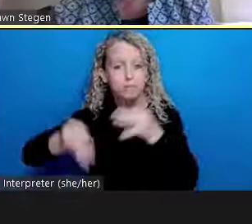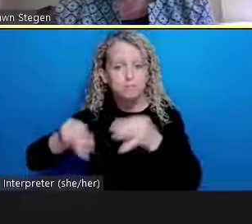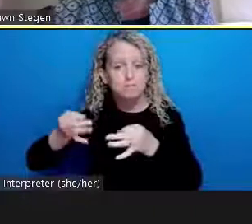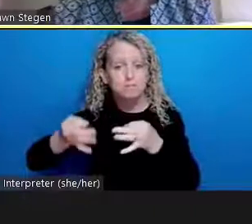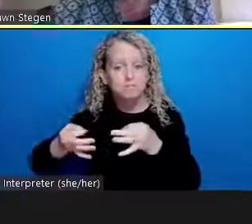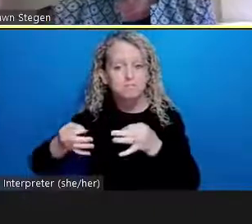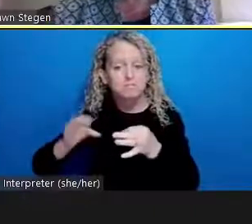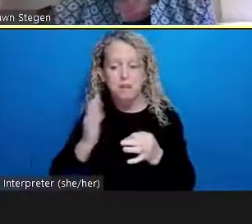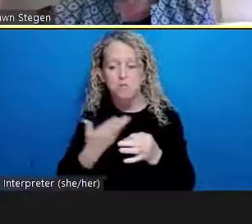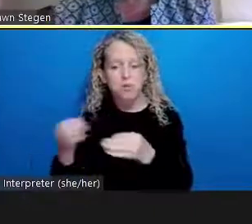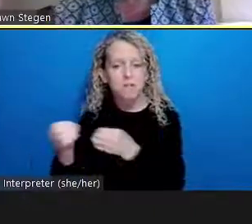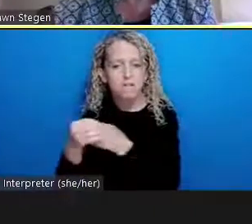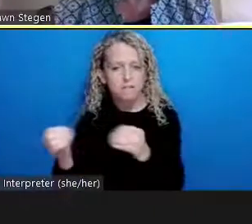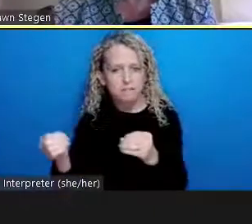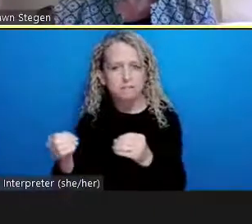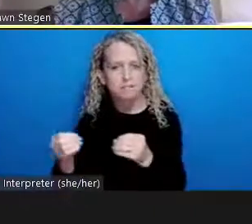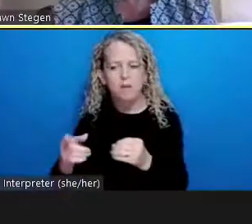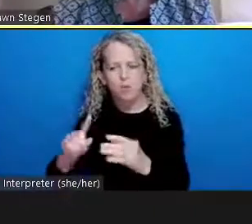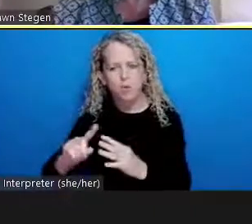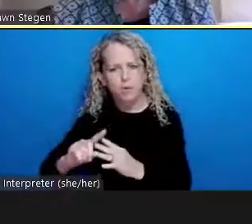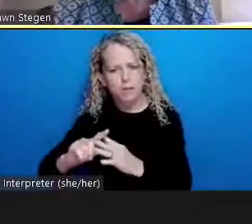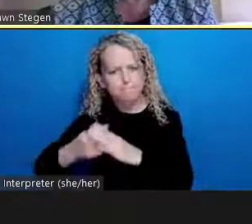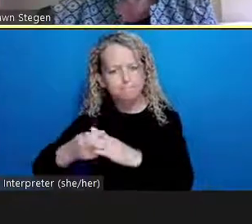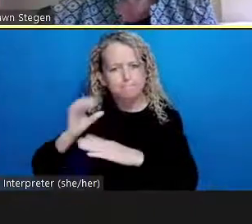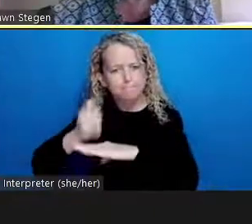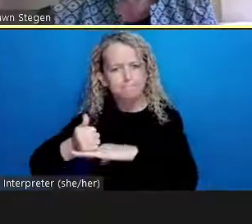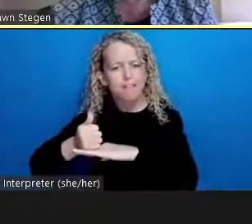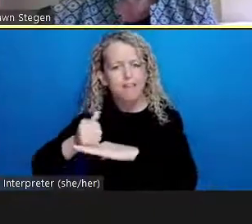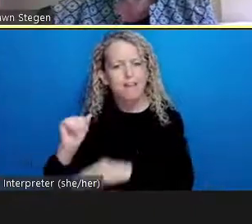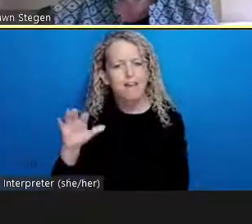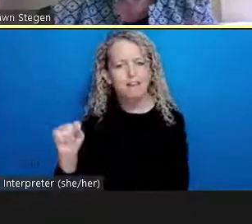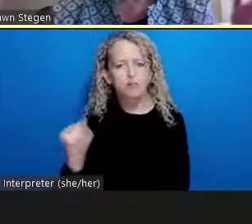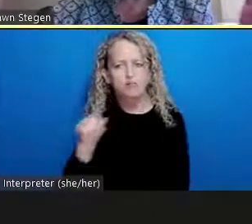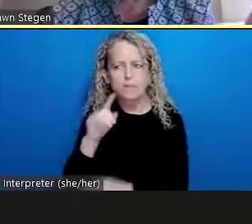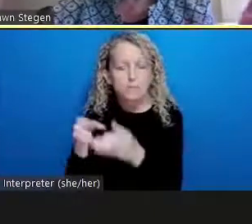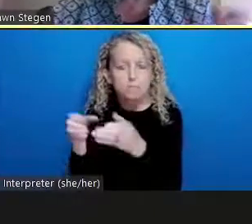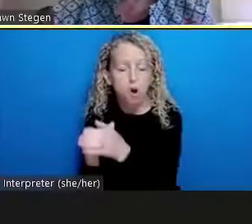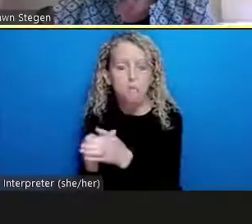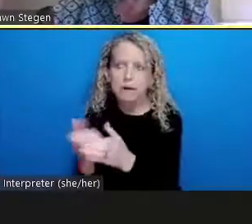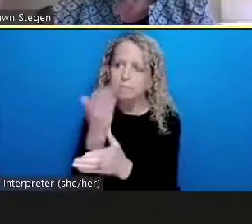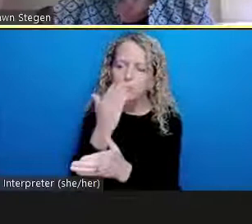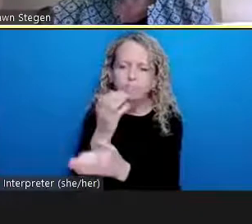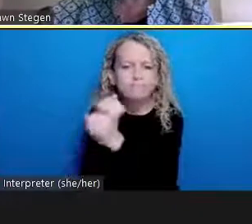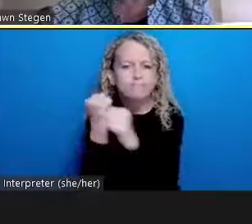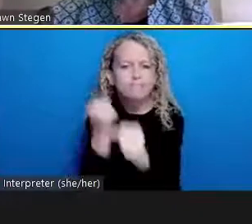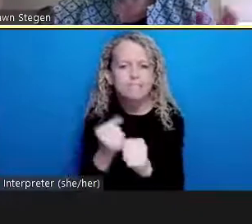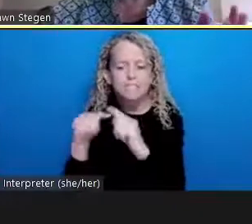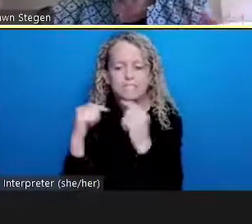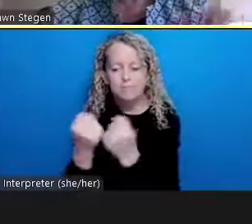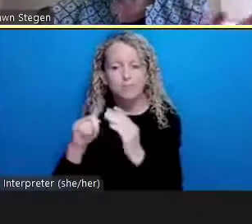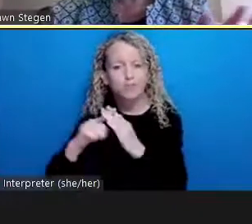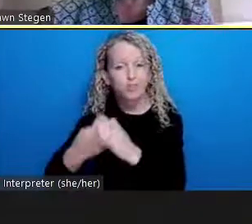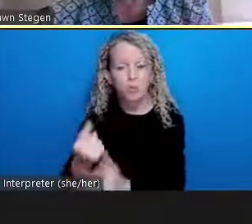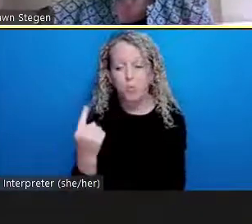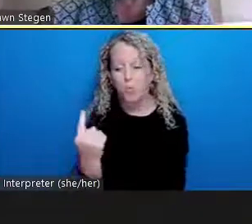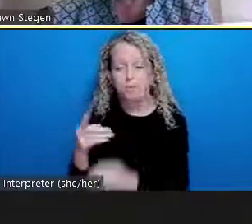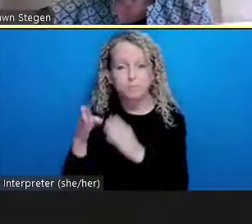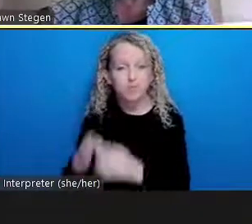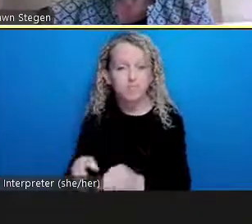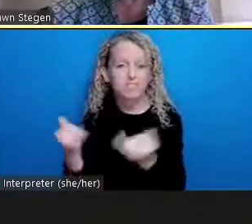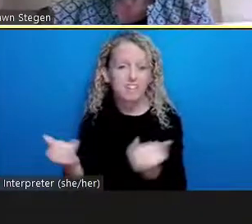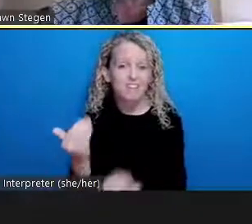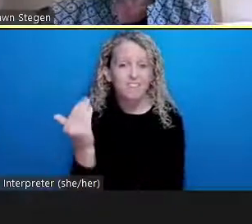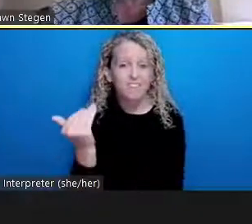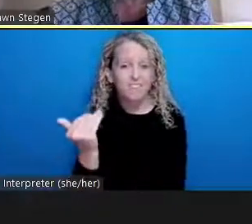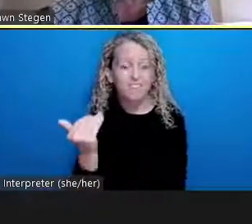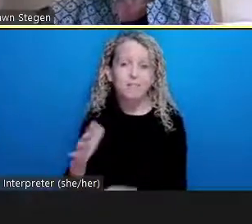for implementation of the Act. We're a small dynamic team that started with one person, and now we're 15 full-time,